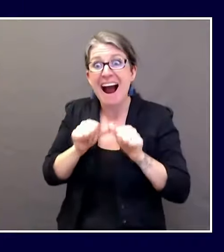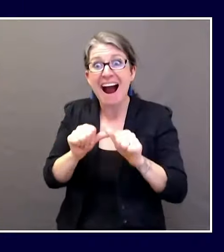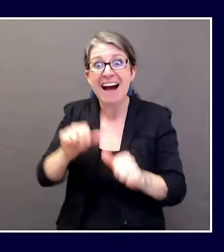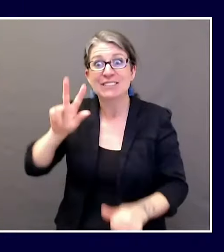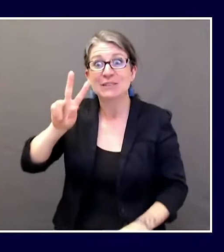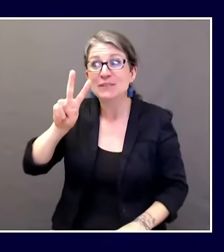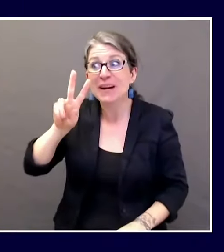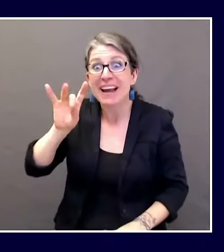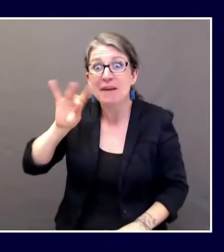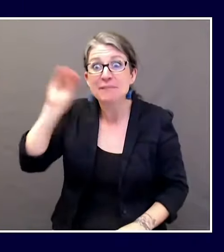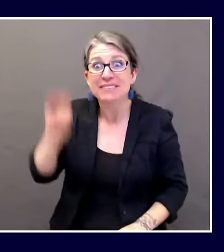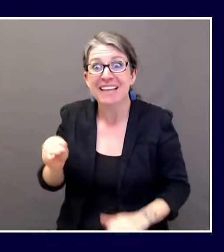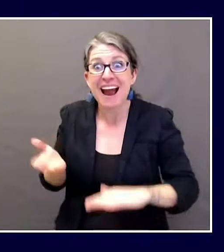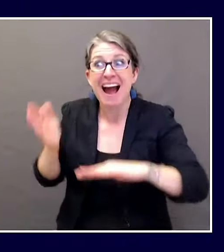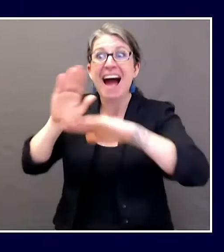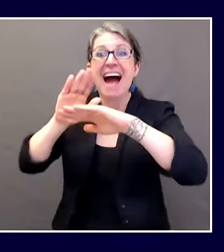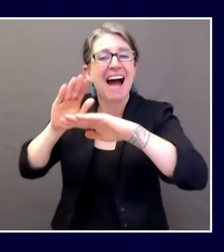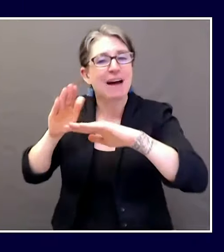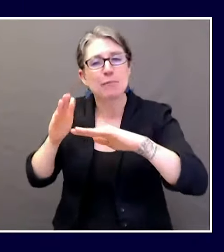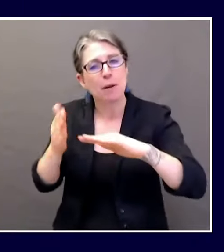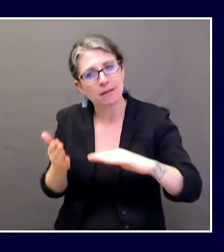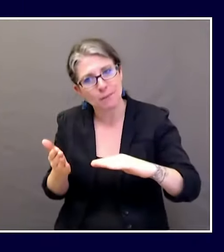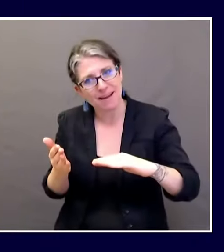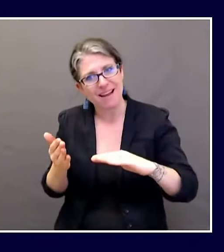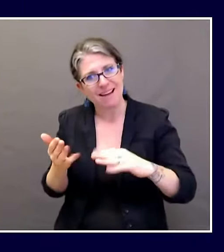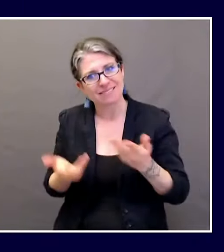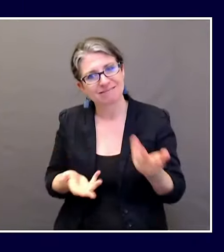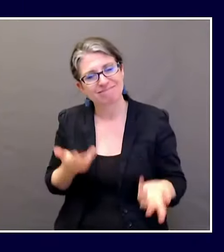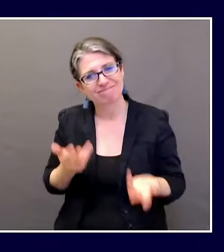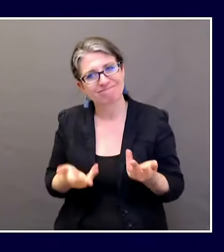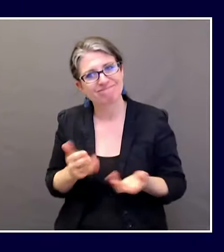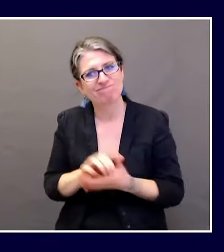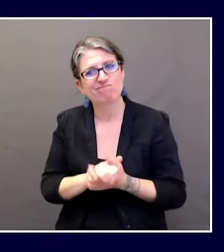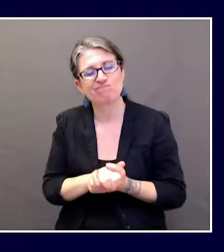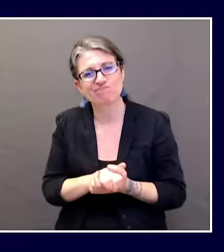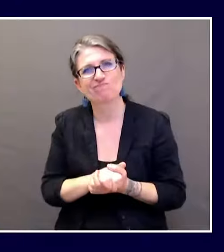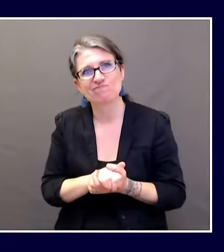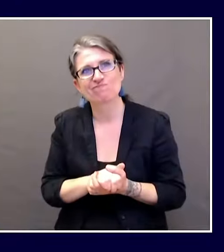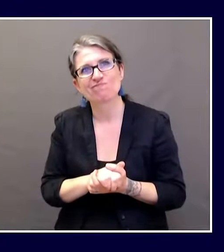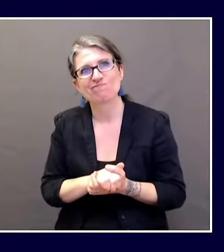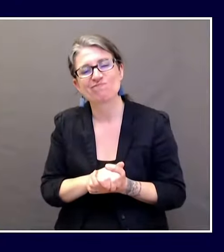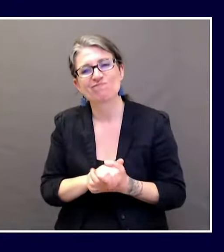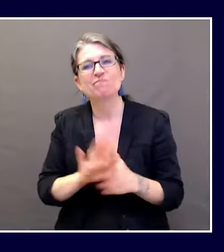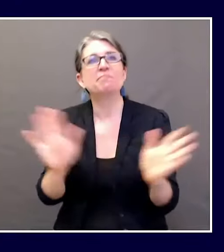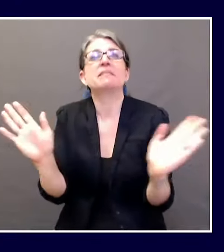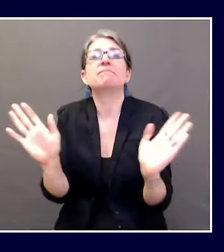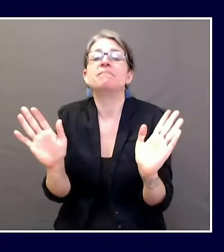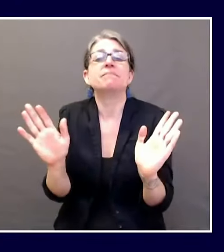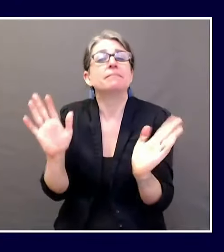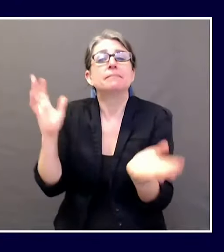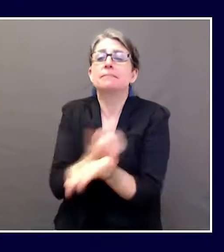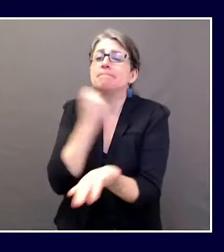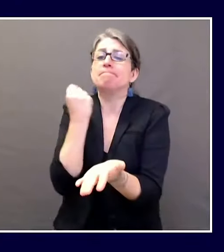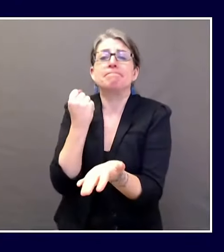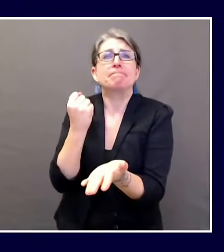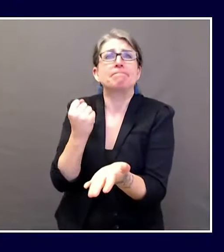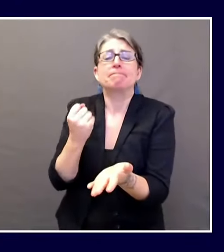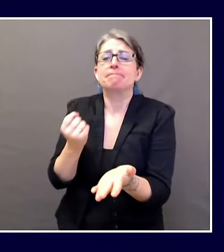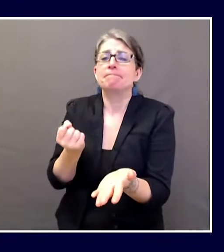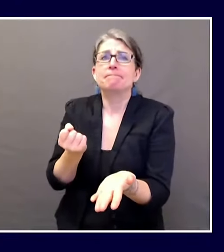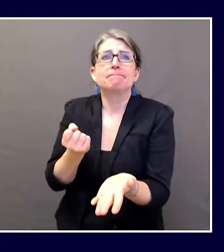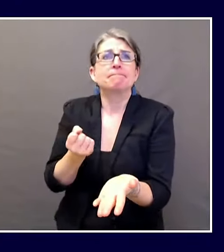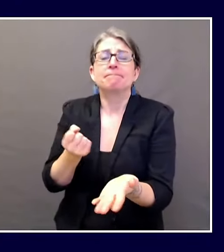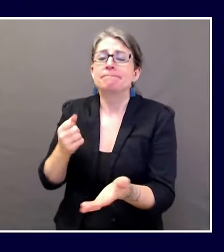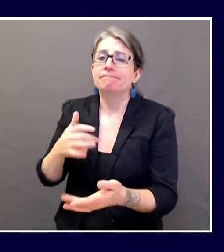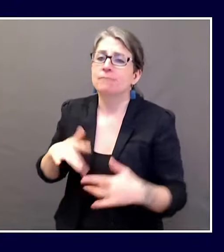more vaccine in the state. Although the volume of vaccine that we are receiving has increased steadily over the past several